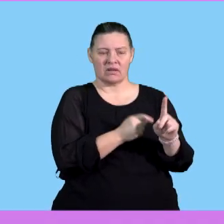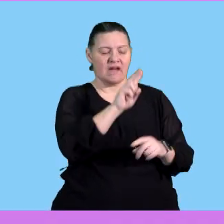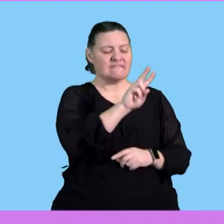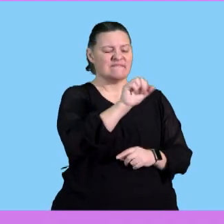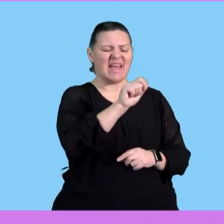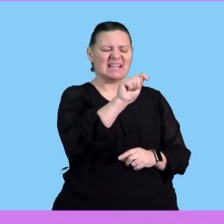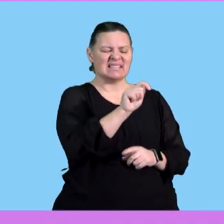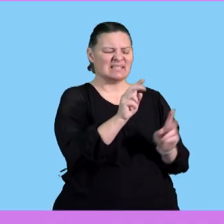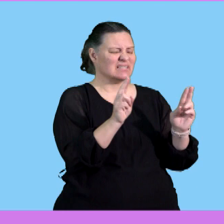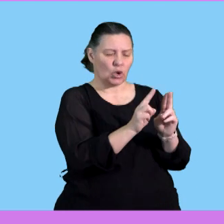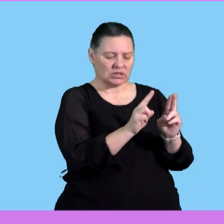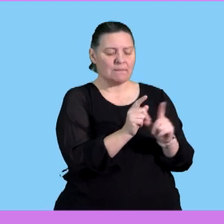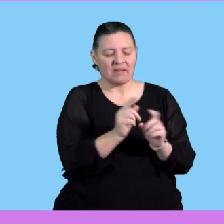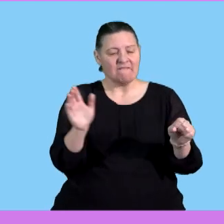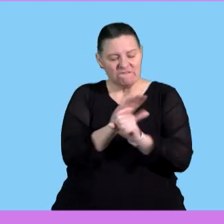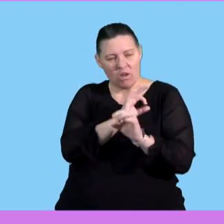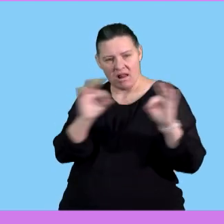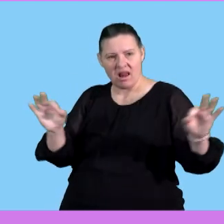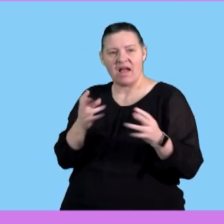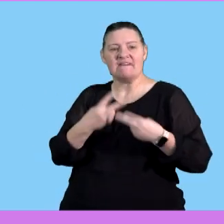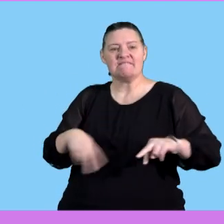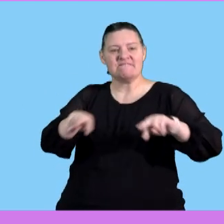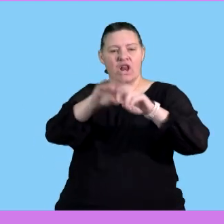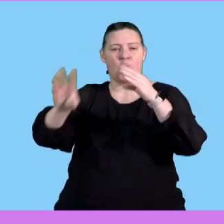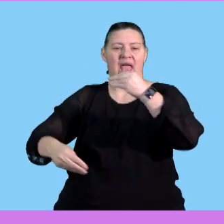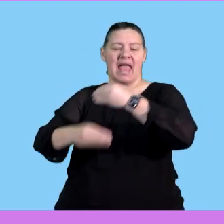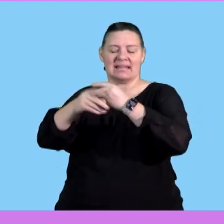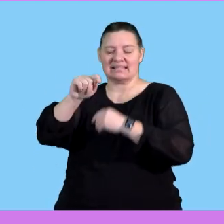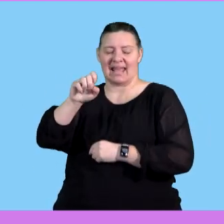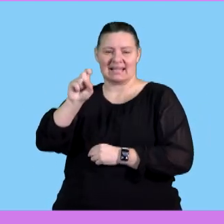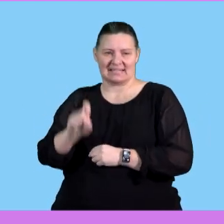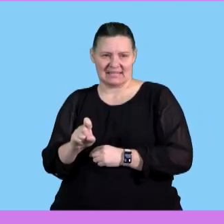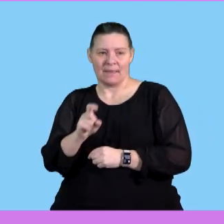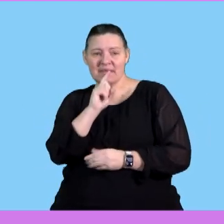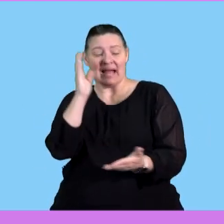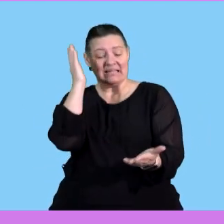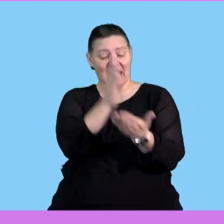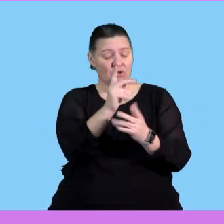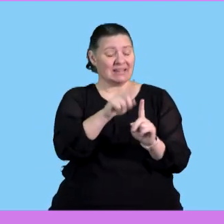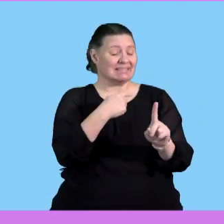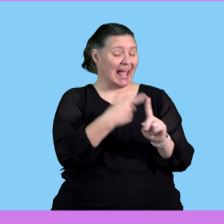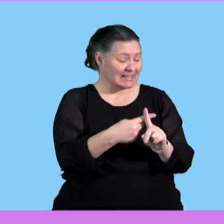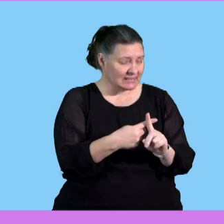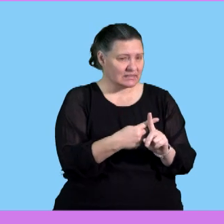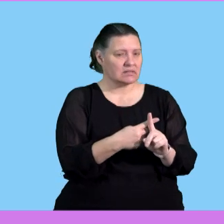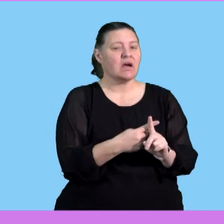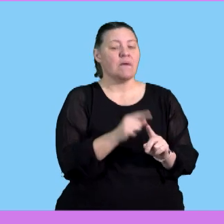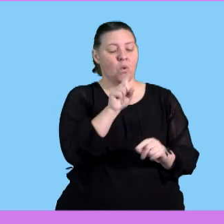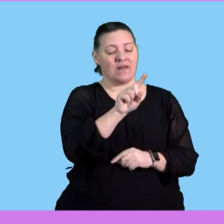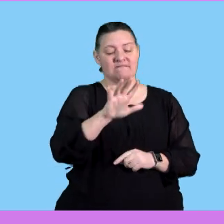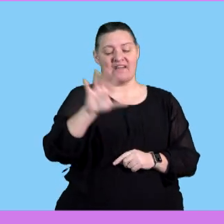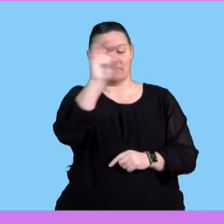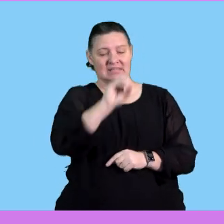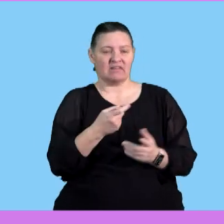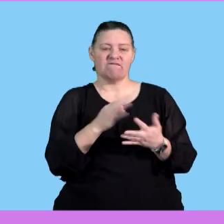Now VAT stands for the value added tax, and it is a direct tax which is levied at 15%